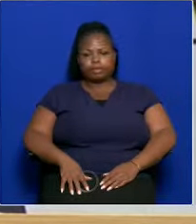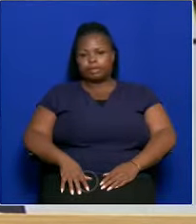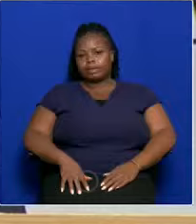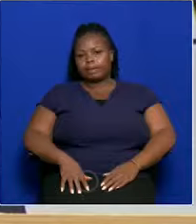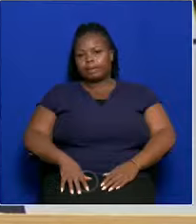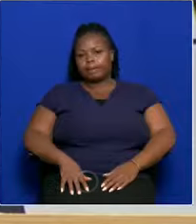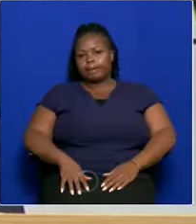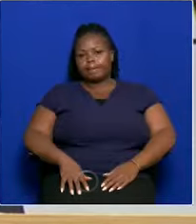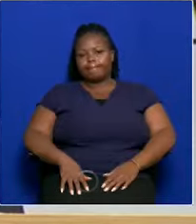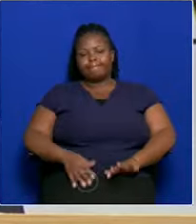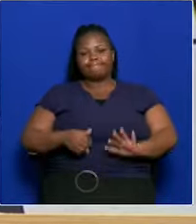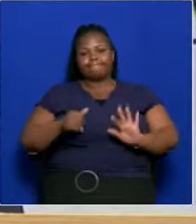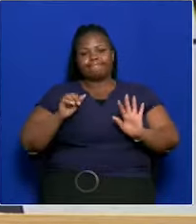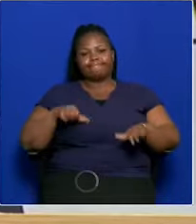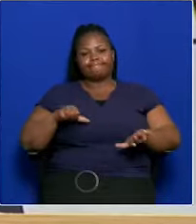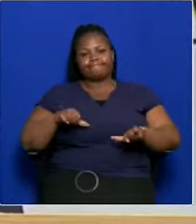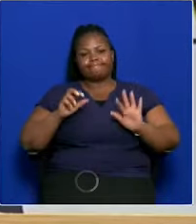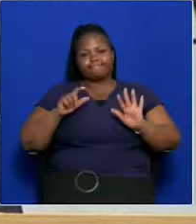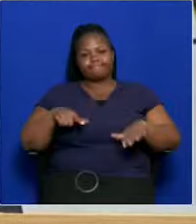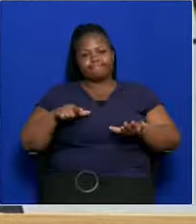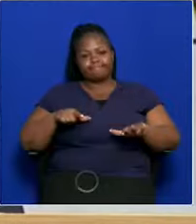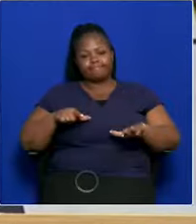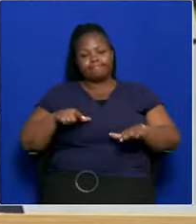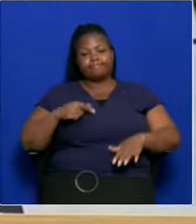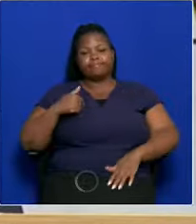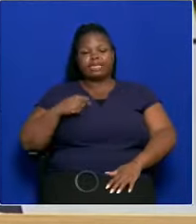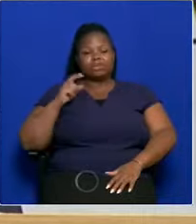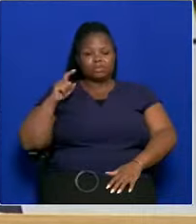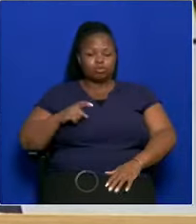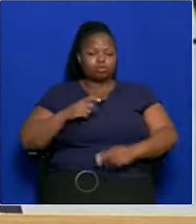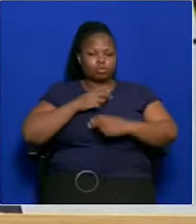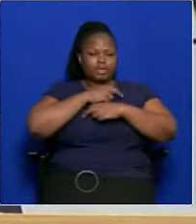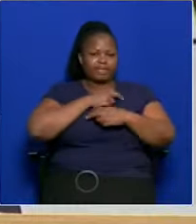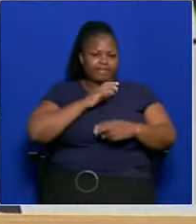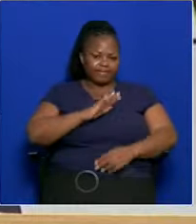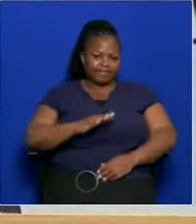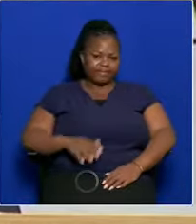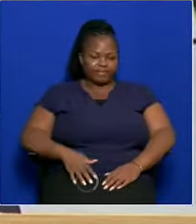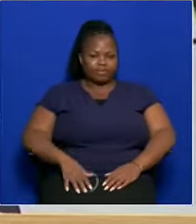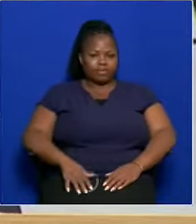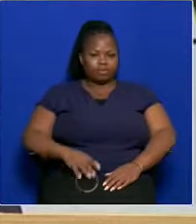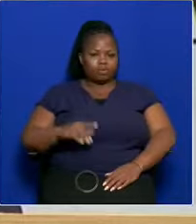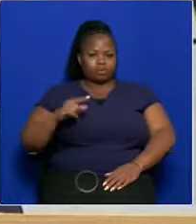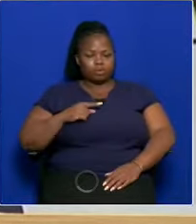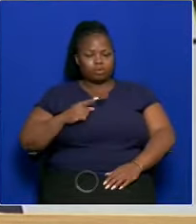16 and 17, I was supposed to be on leave because I was going to Limpopo.